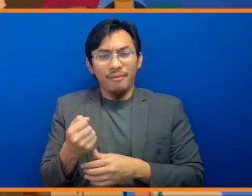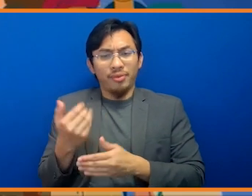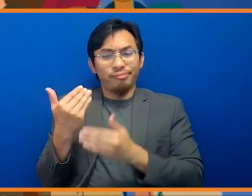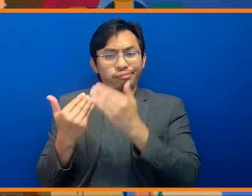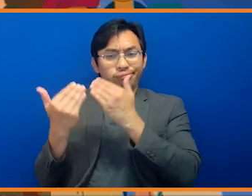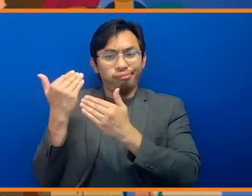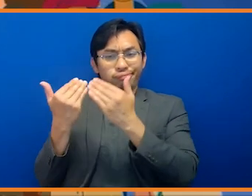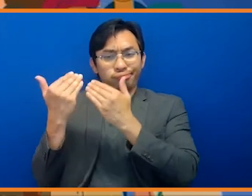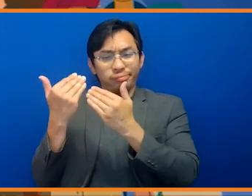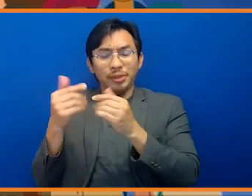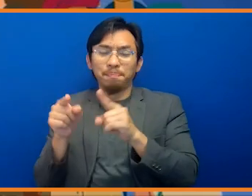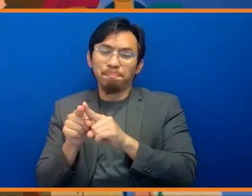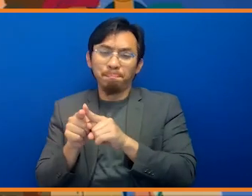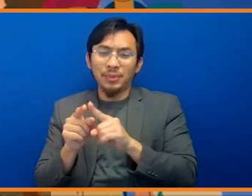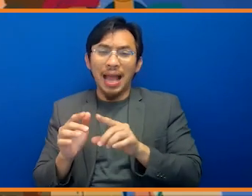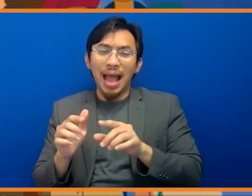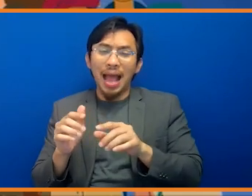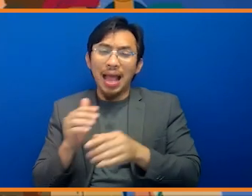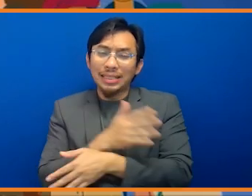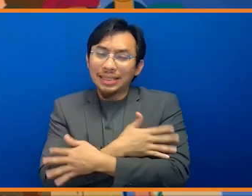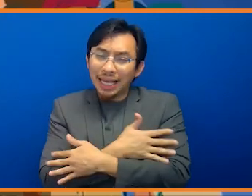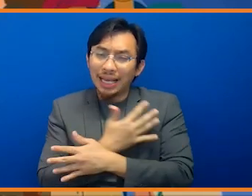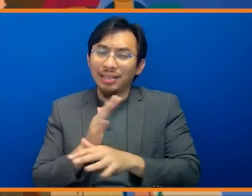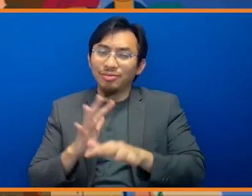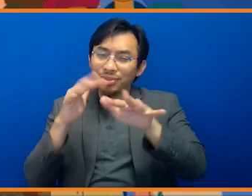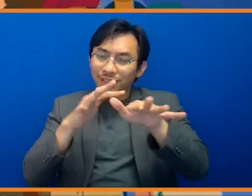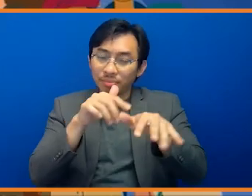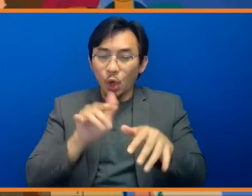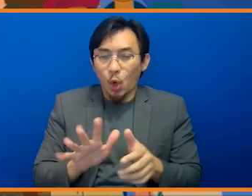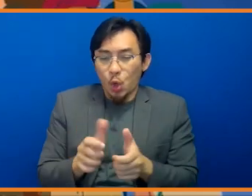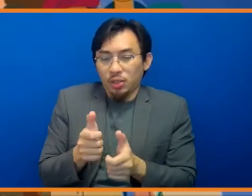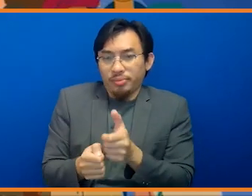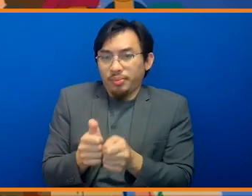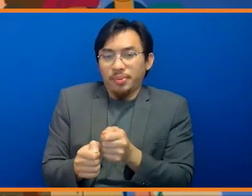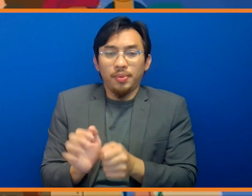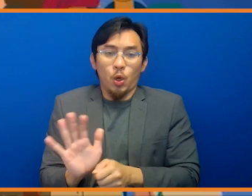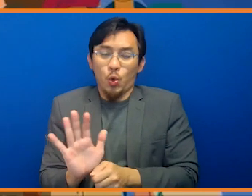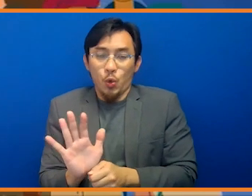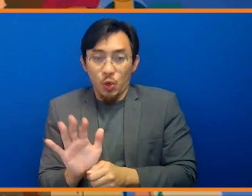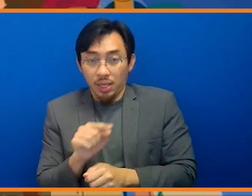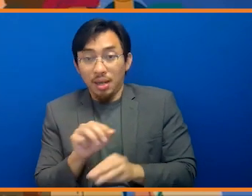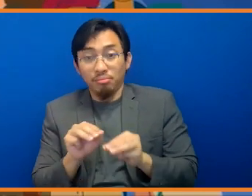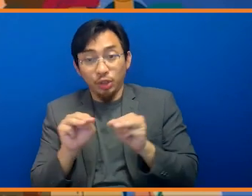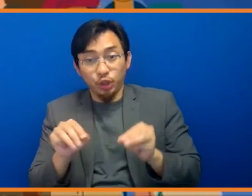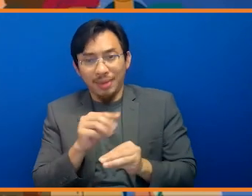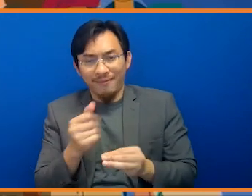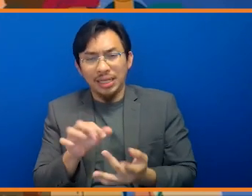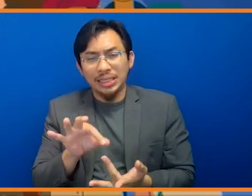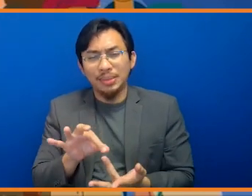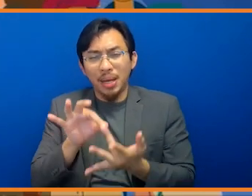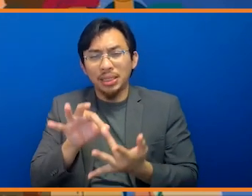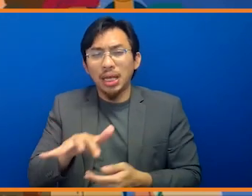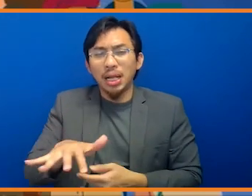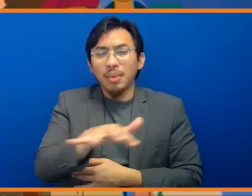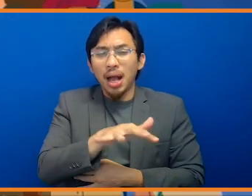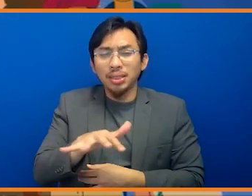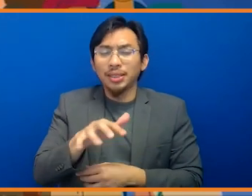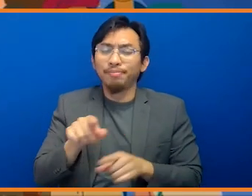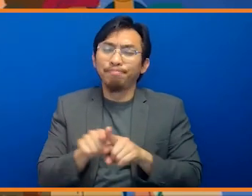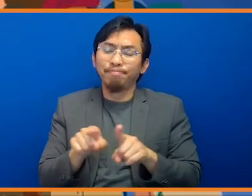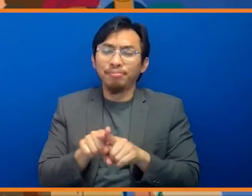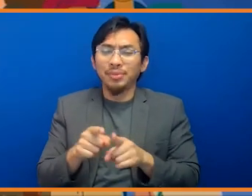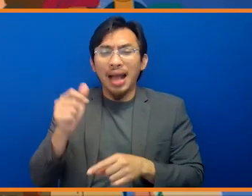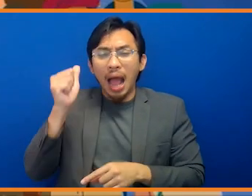as Aceh Tsunami Museum, not mobile museum. Museum is a special